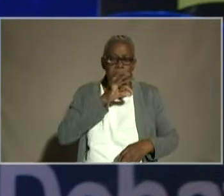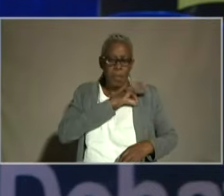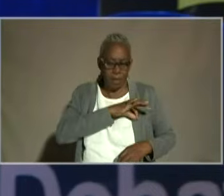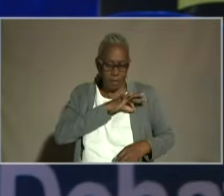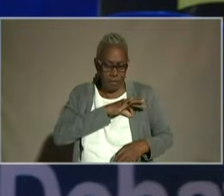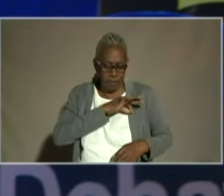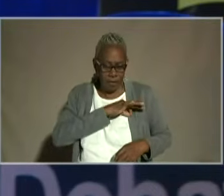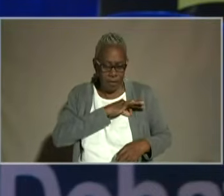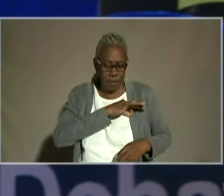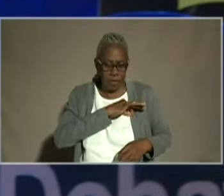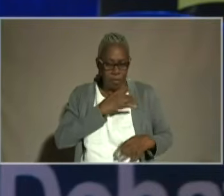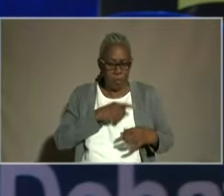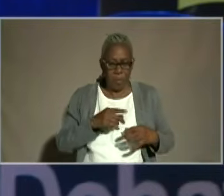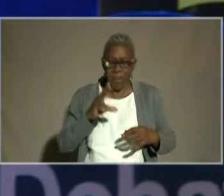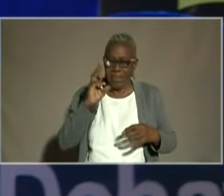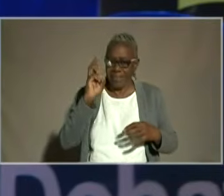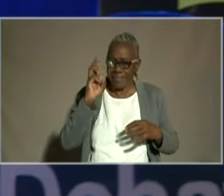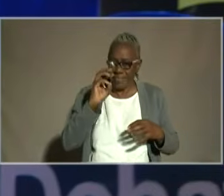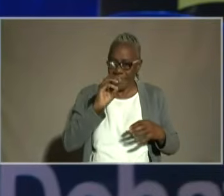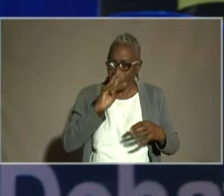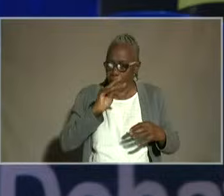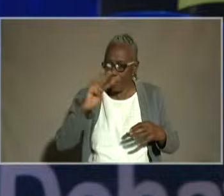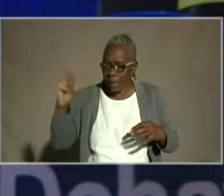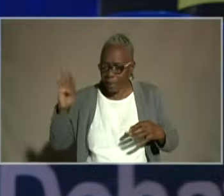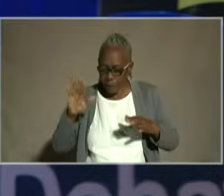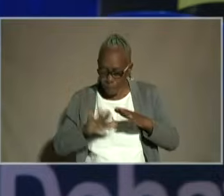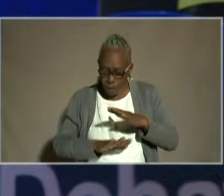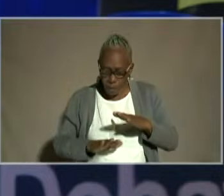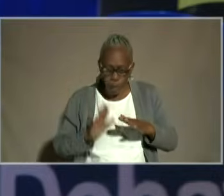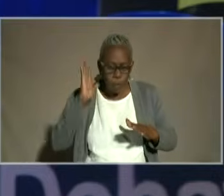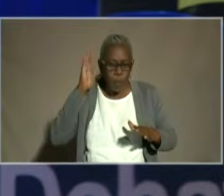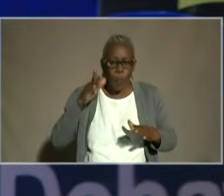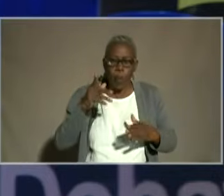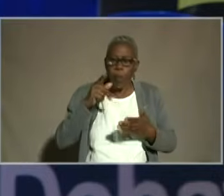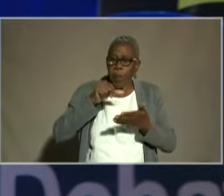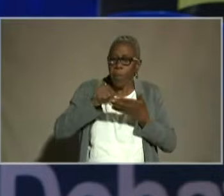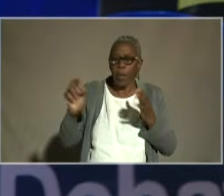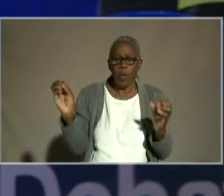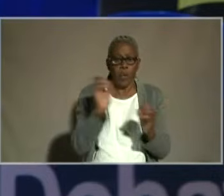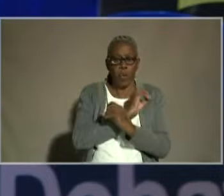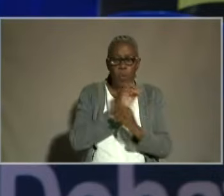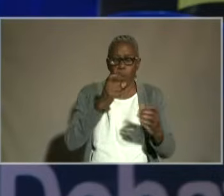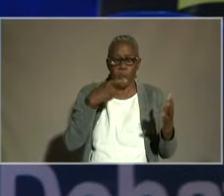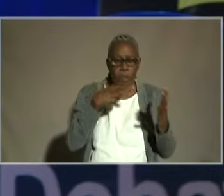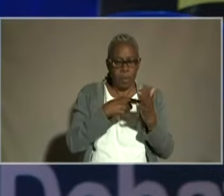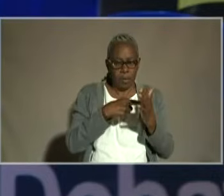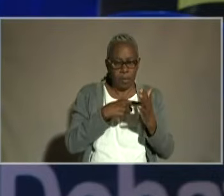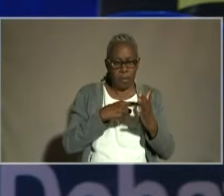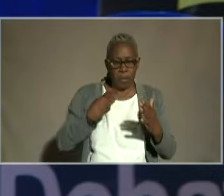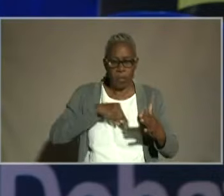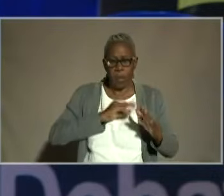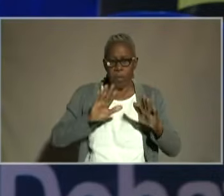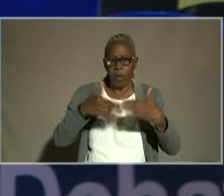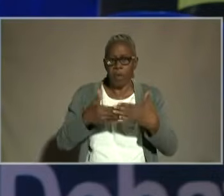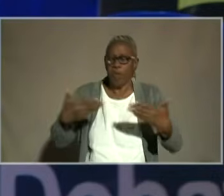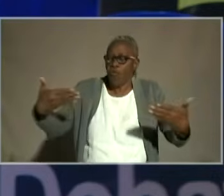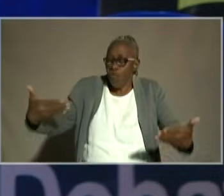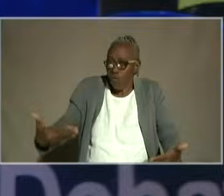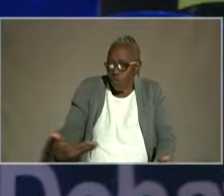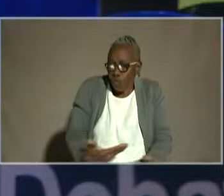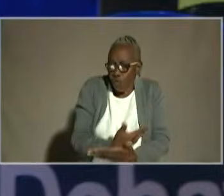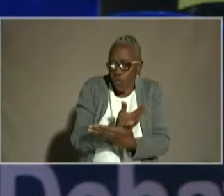or below will pay no income tax. We will give a new income tax rate, which will